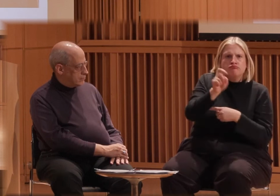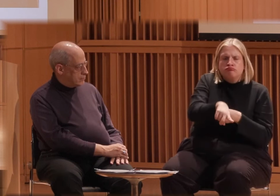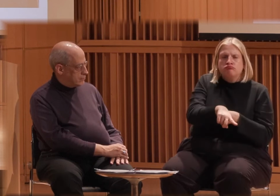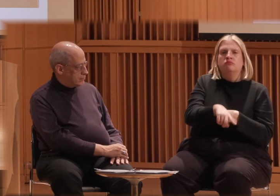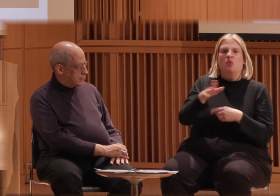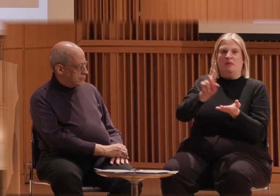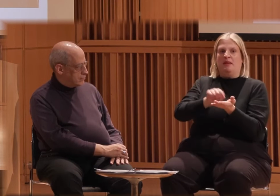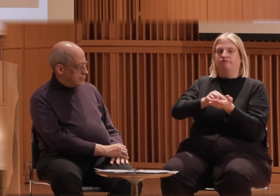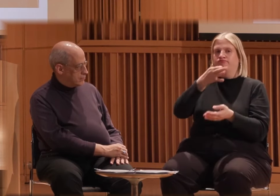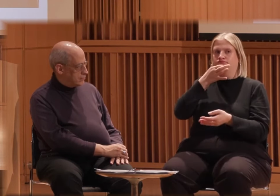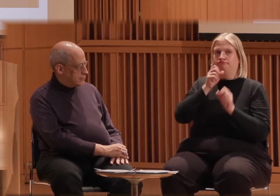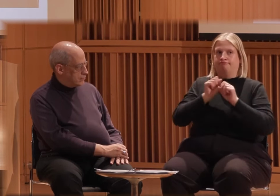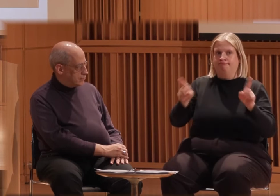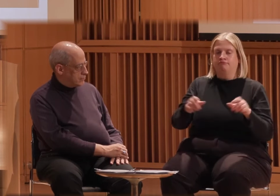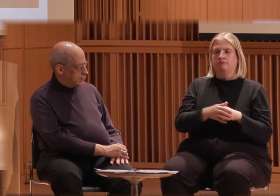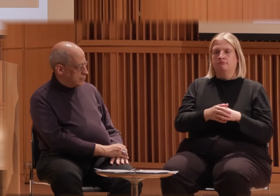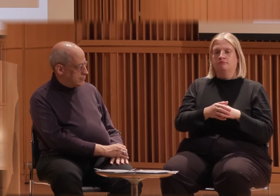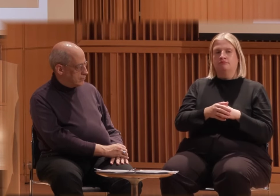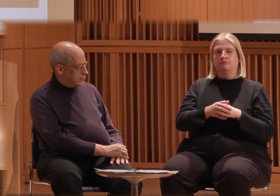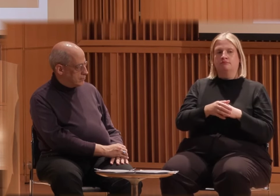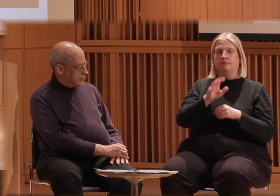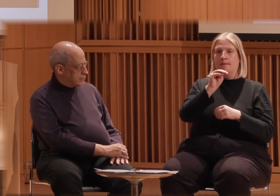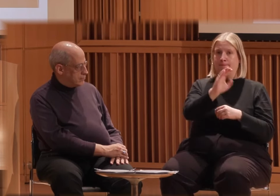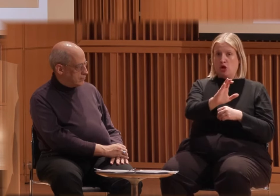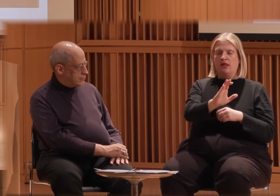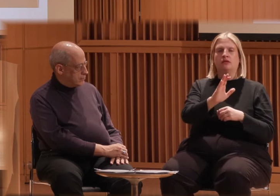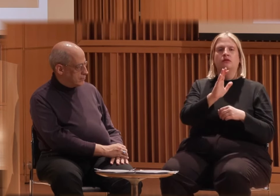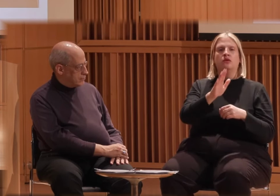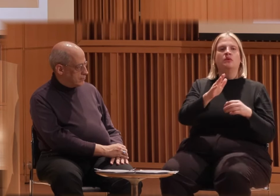also the principal investigator on